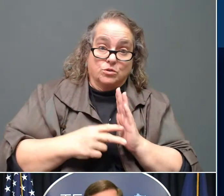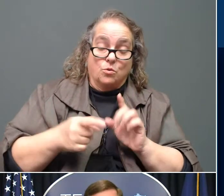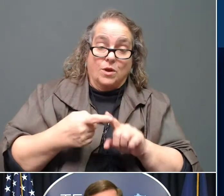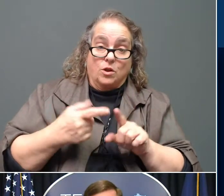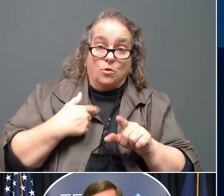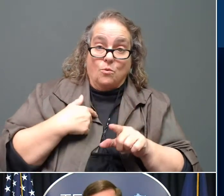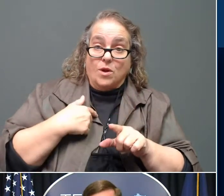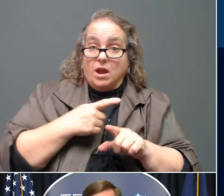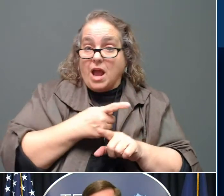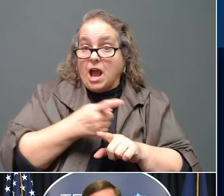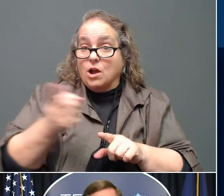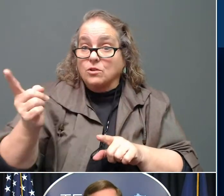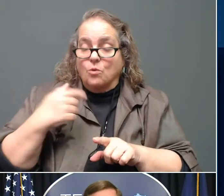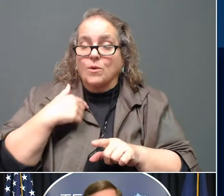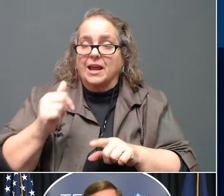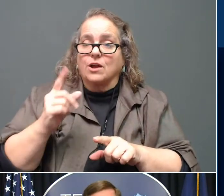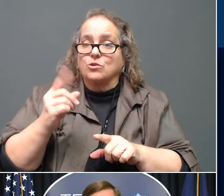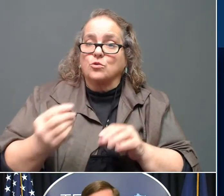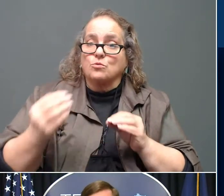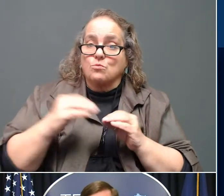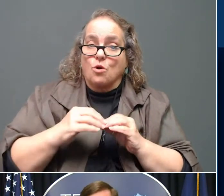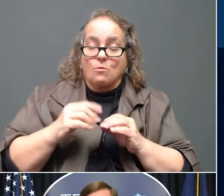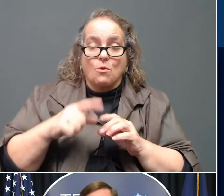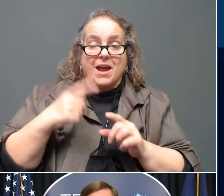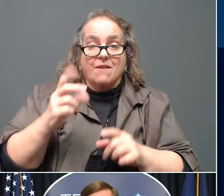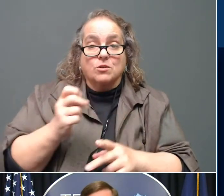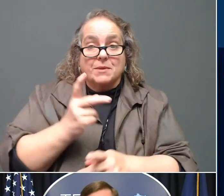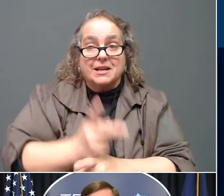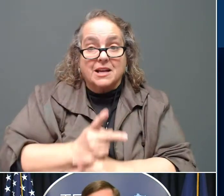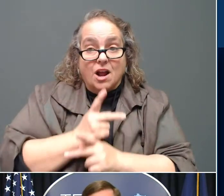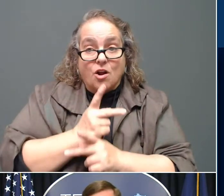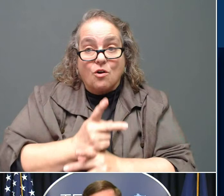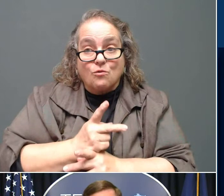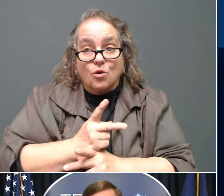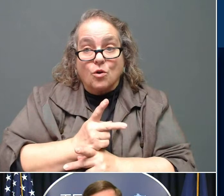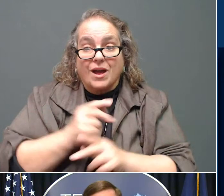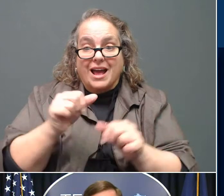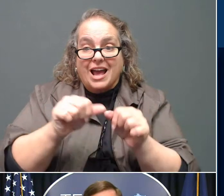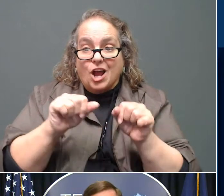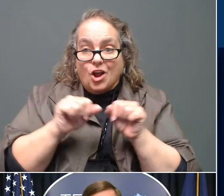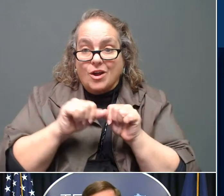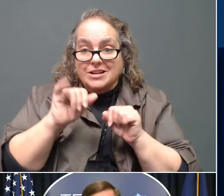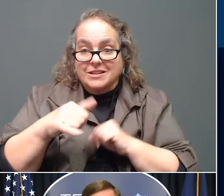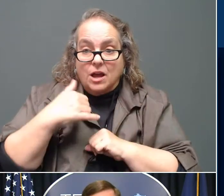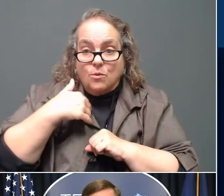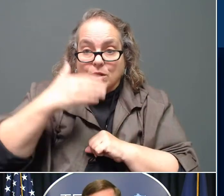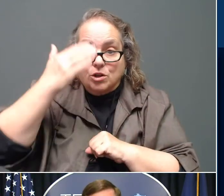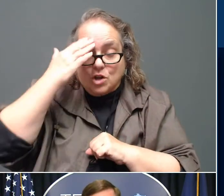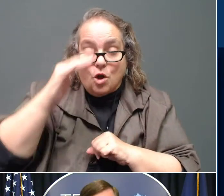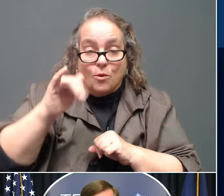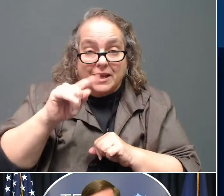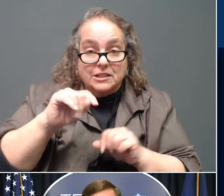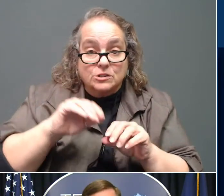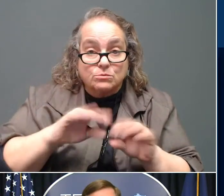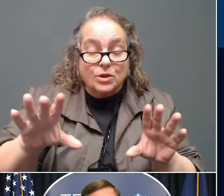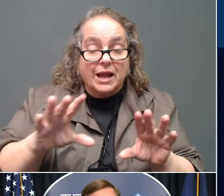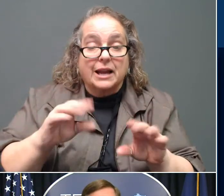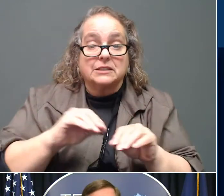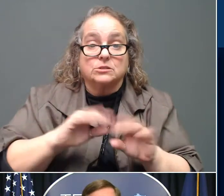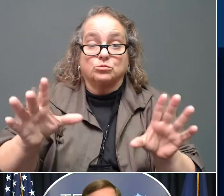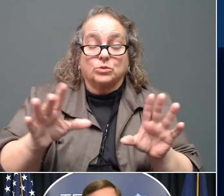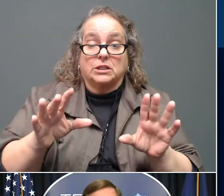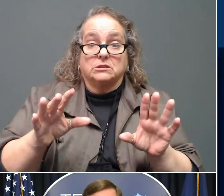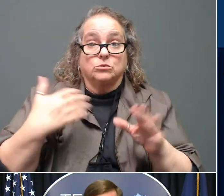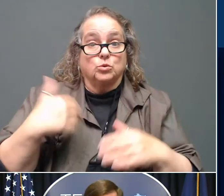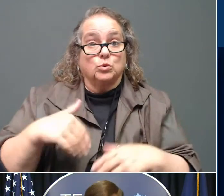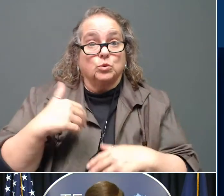more we can do. Now, we'll have to be real careful about areas that we know it spreads significantly, but that doesn't mean that there